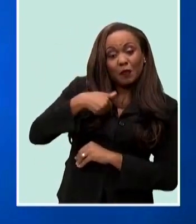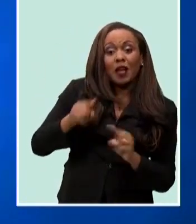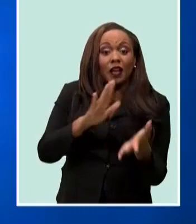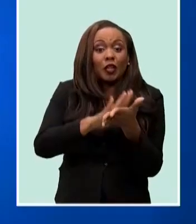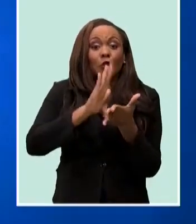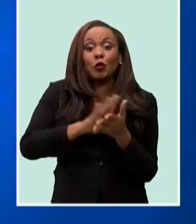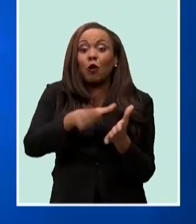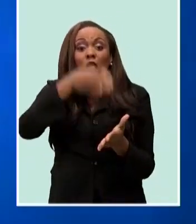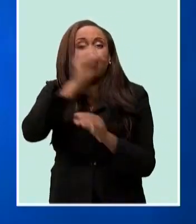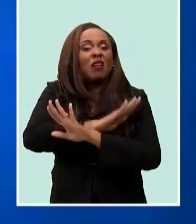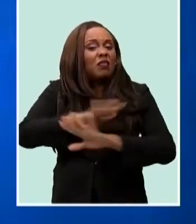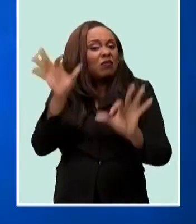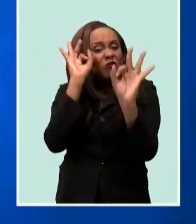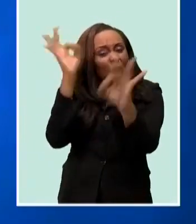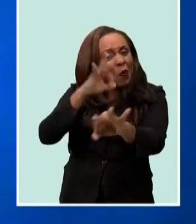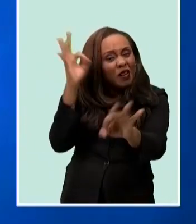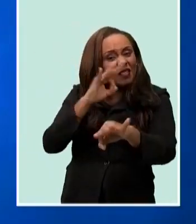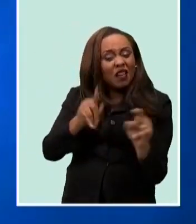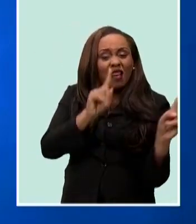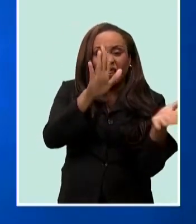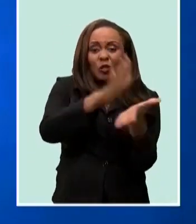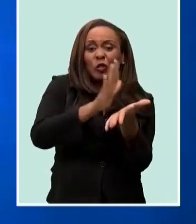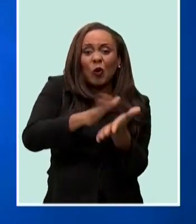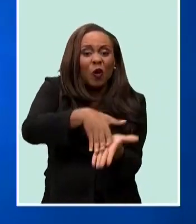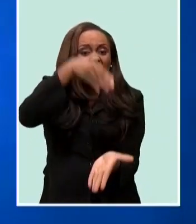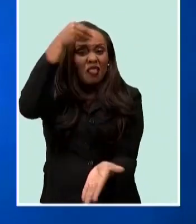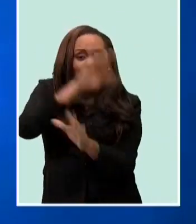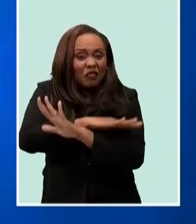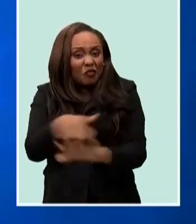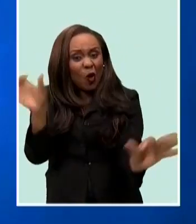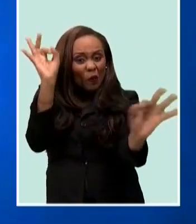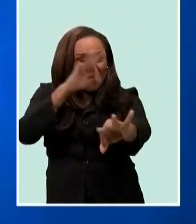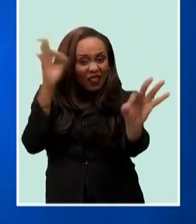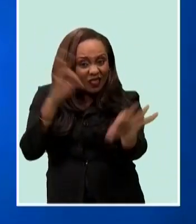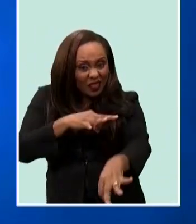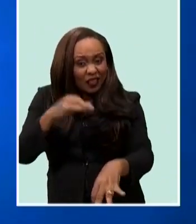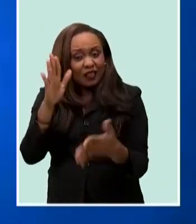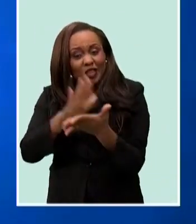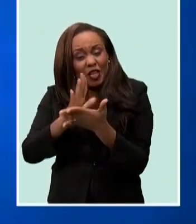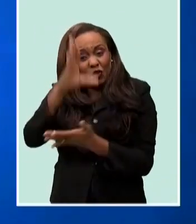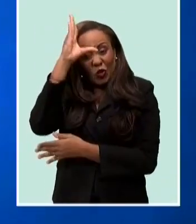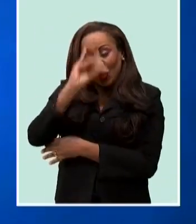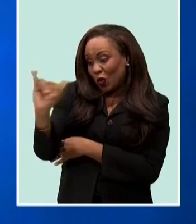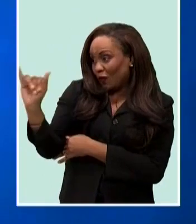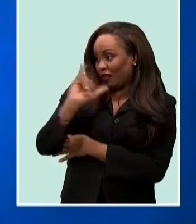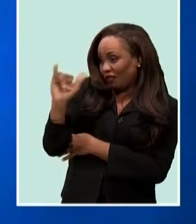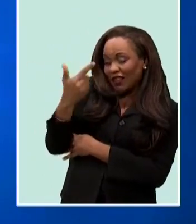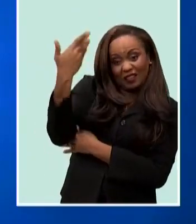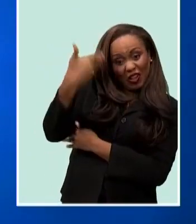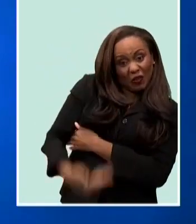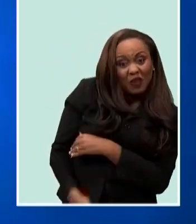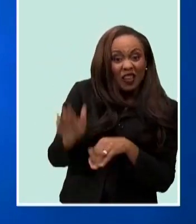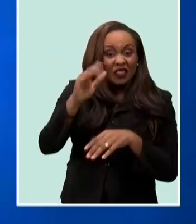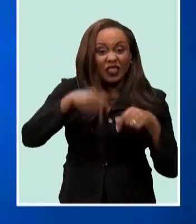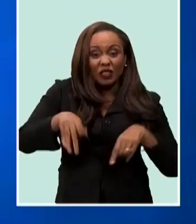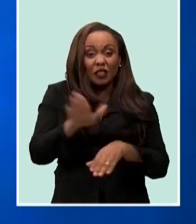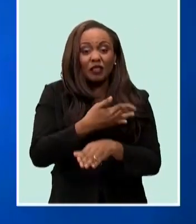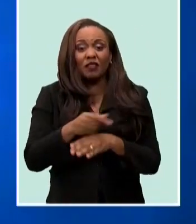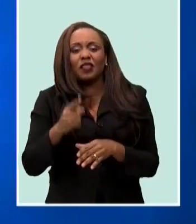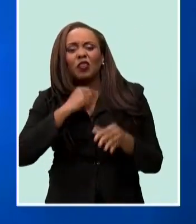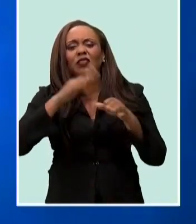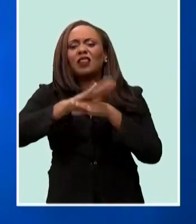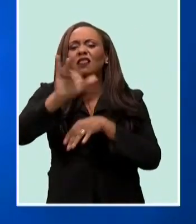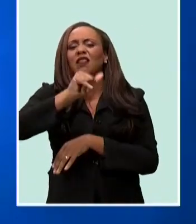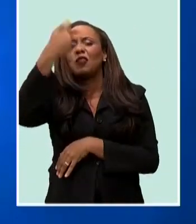charger like me. The school, learn to be down, see. The school, learn to be down, see. see. This for school charger like me. This one